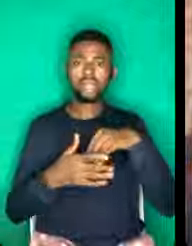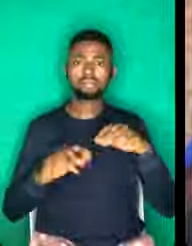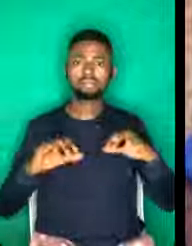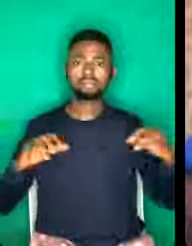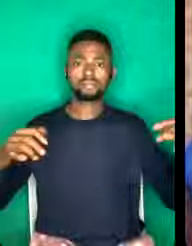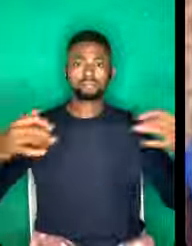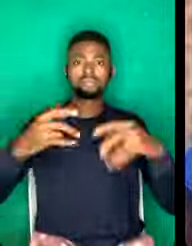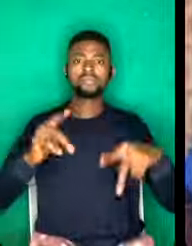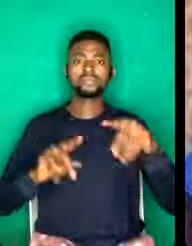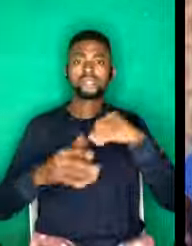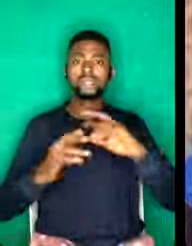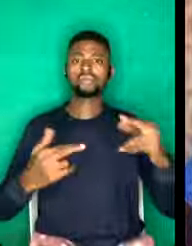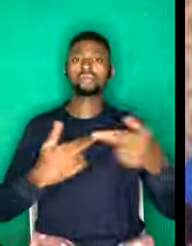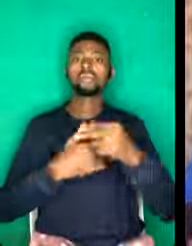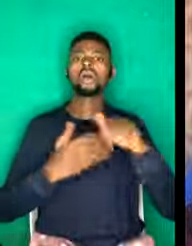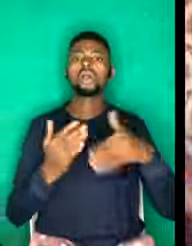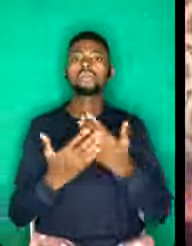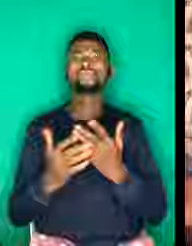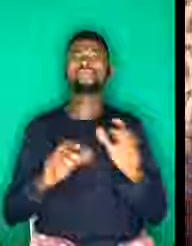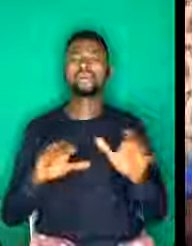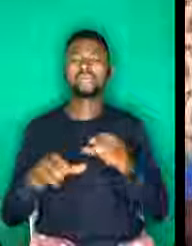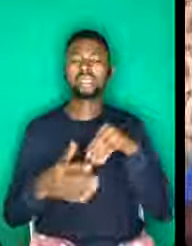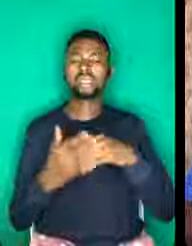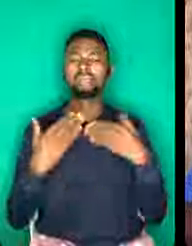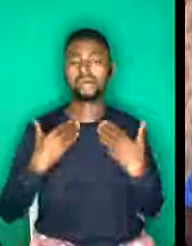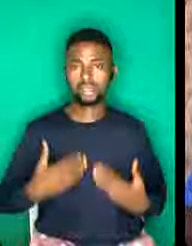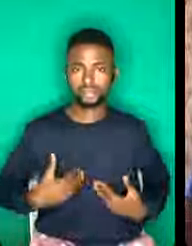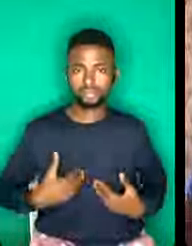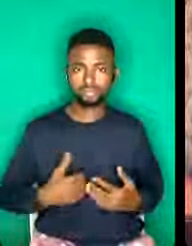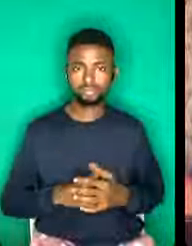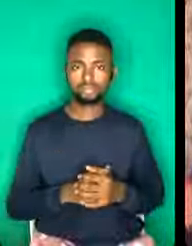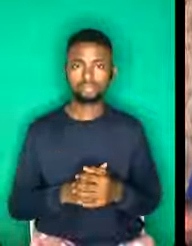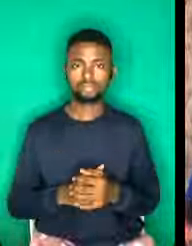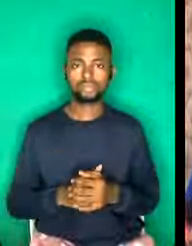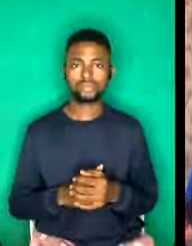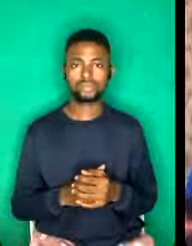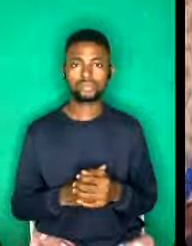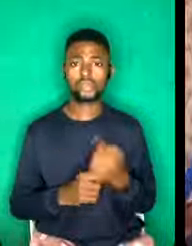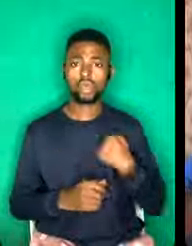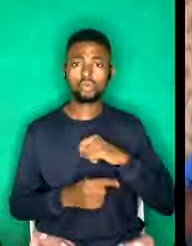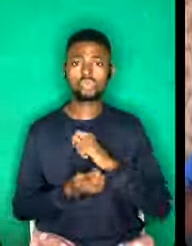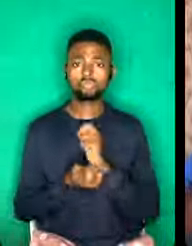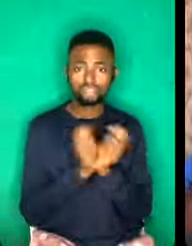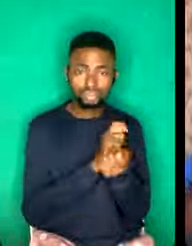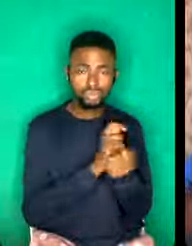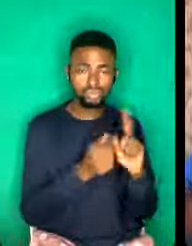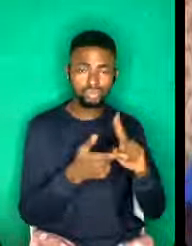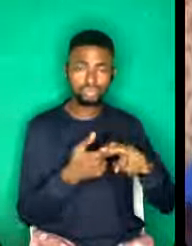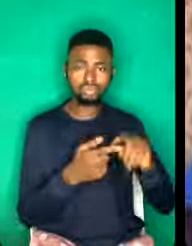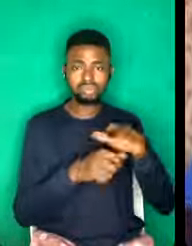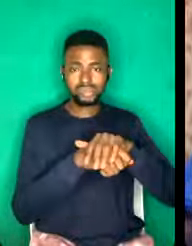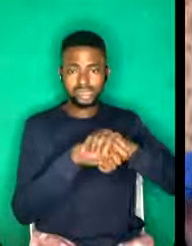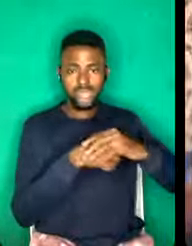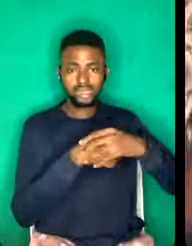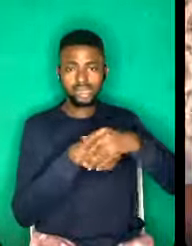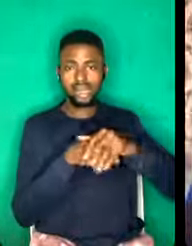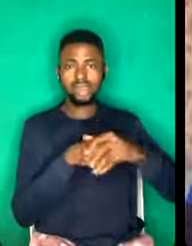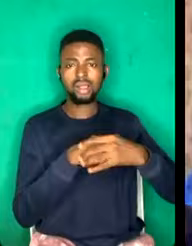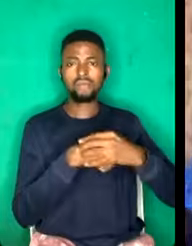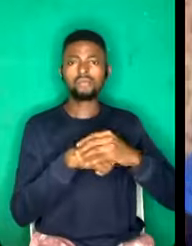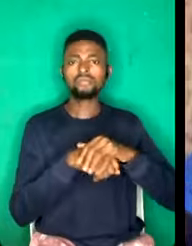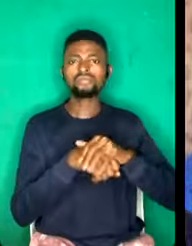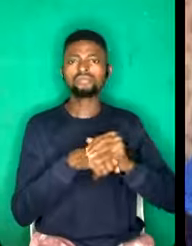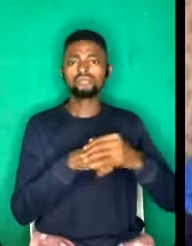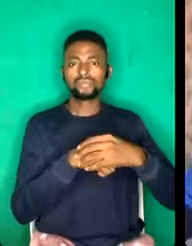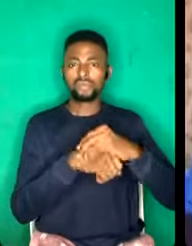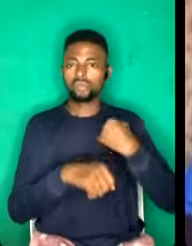done on the body. So we switch to tactile when it comes to darkness, when we cannot see each